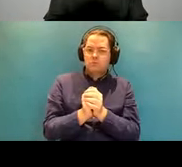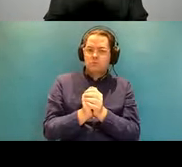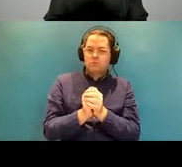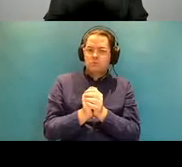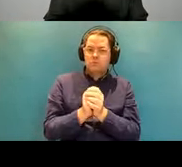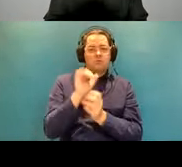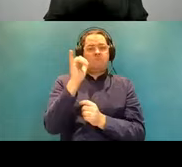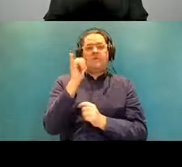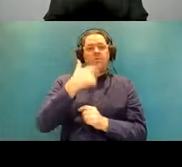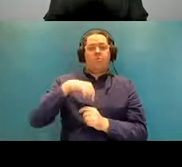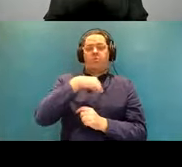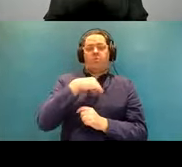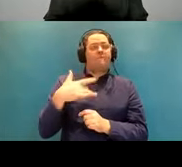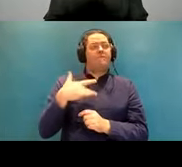might